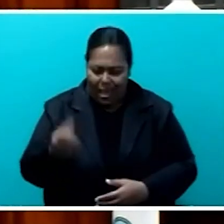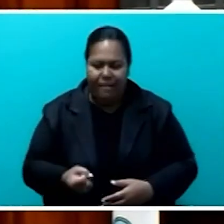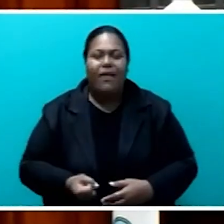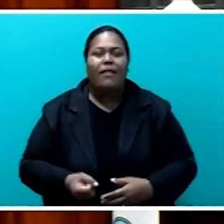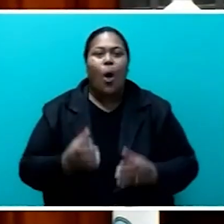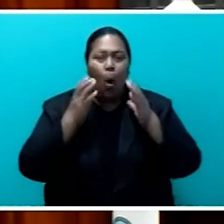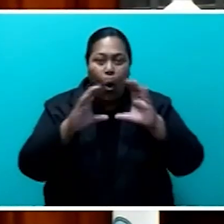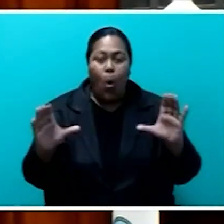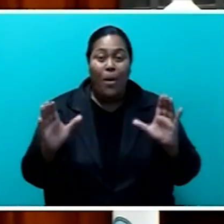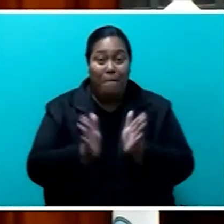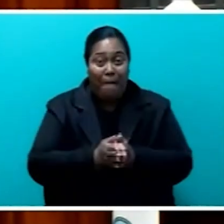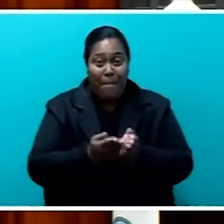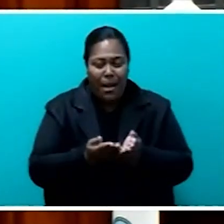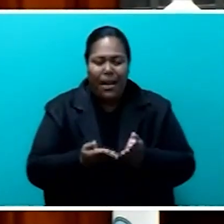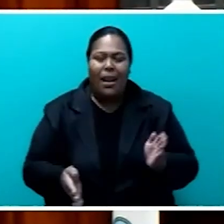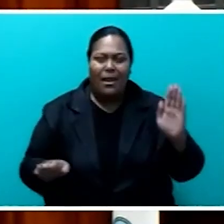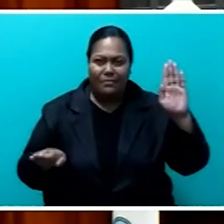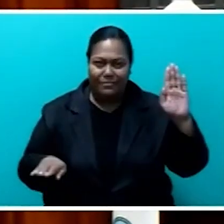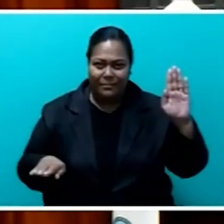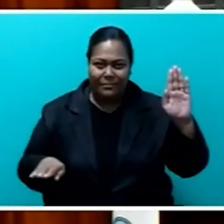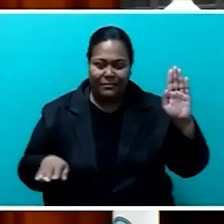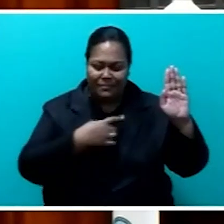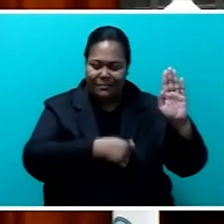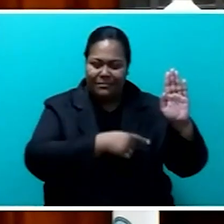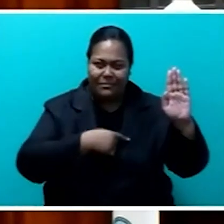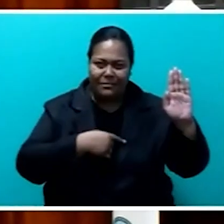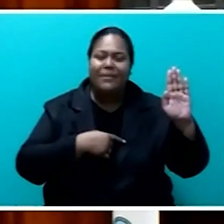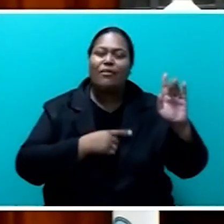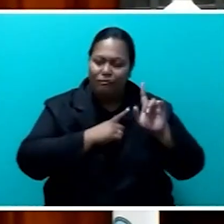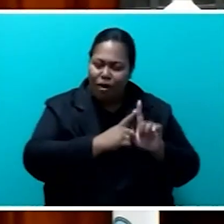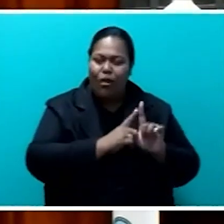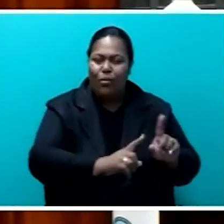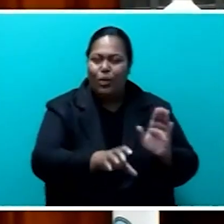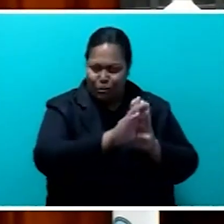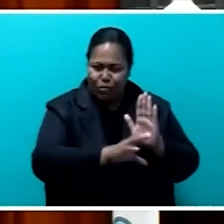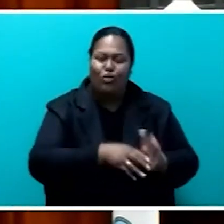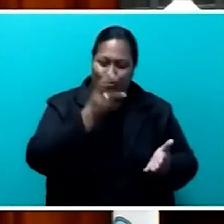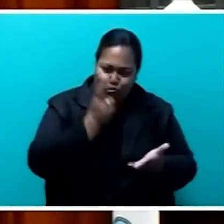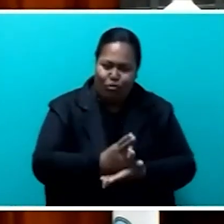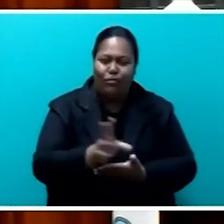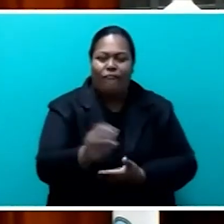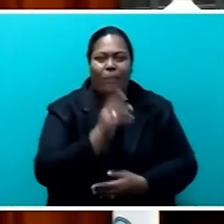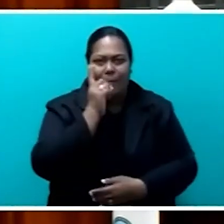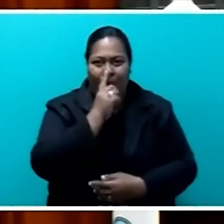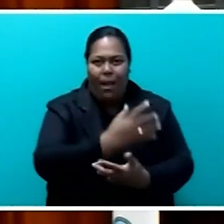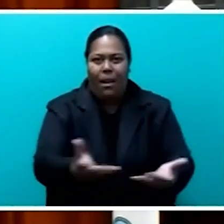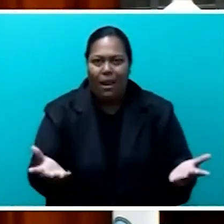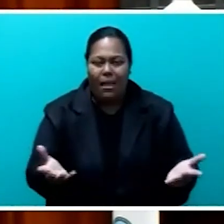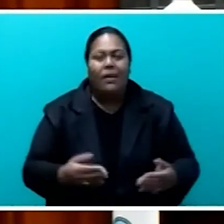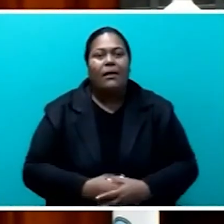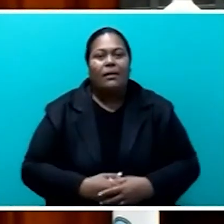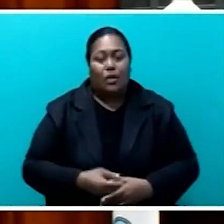swear that they will uphold a Constitution that truly encapsulates the will of the people. The